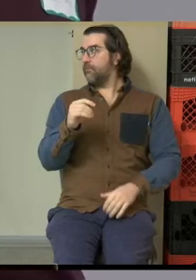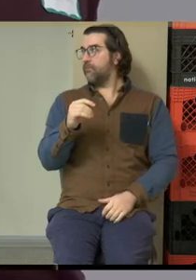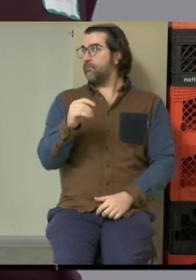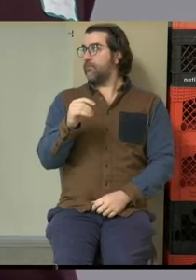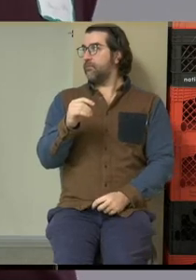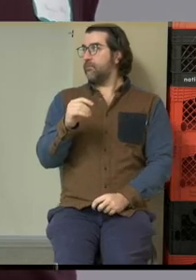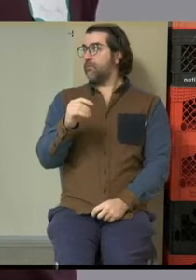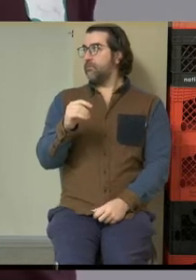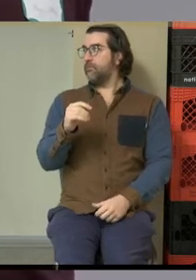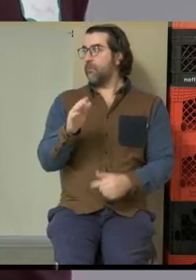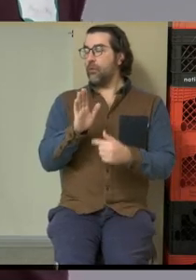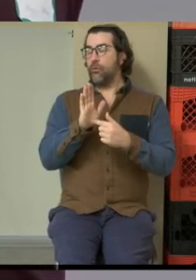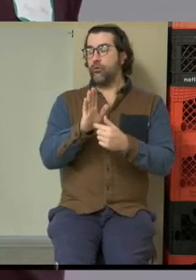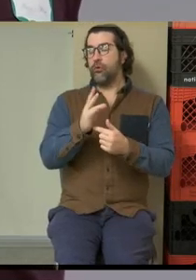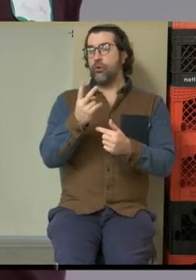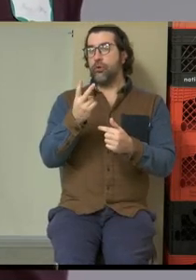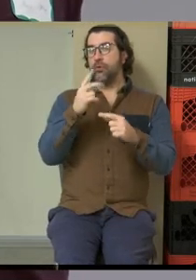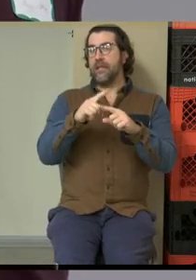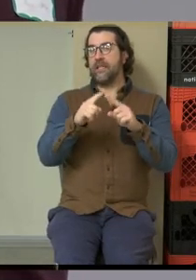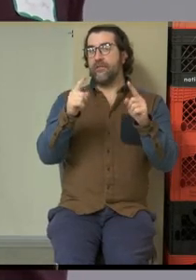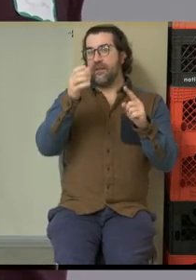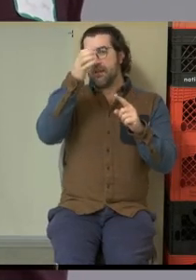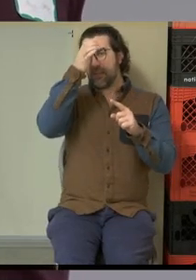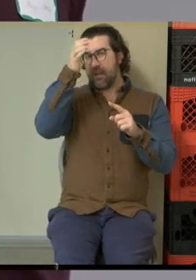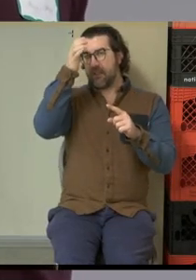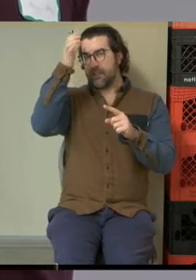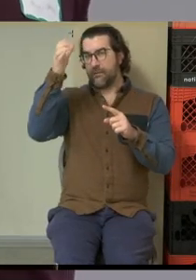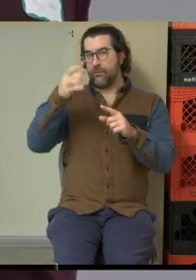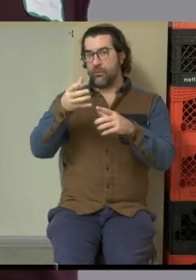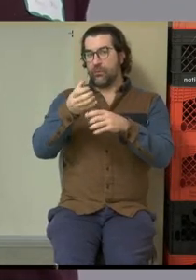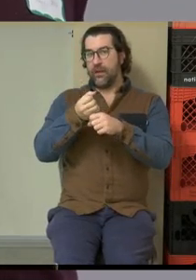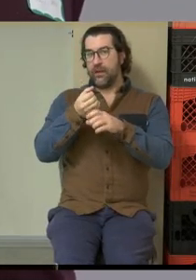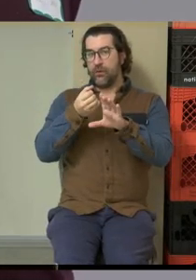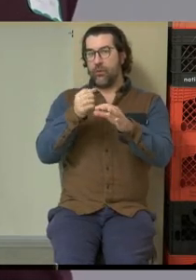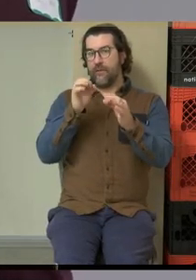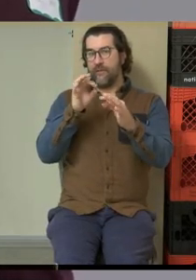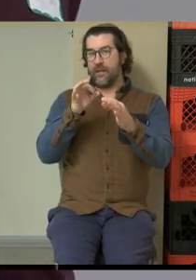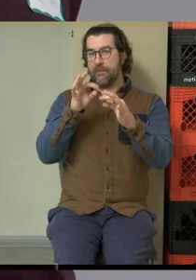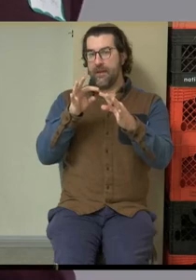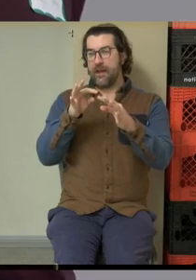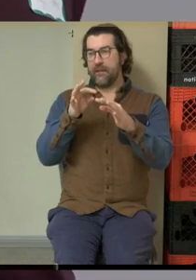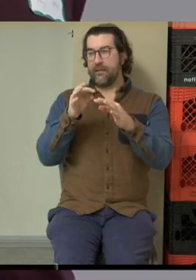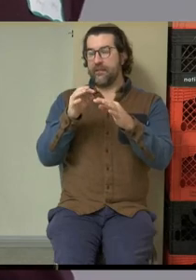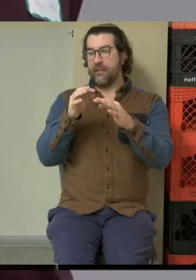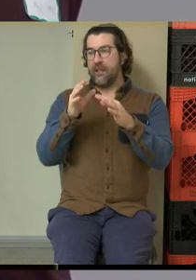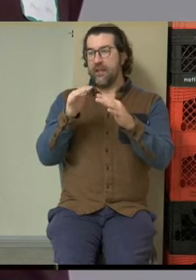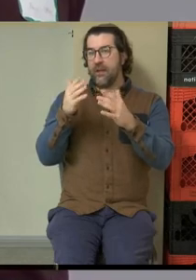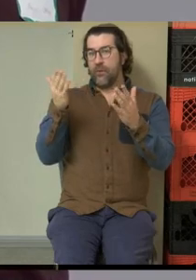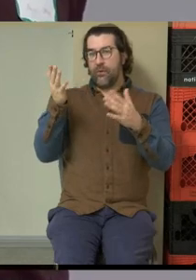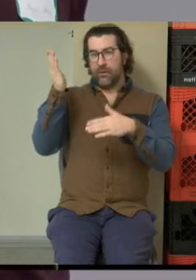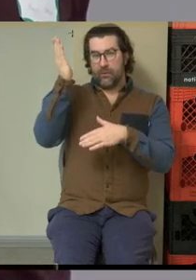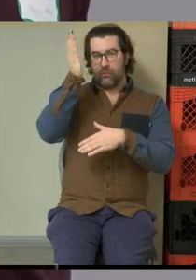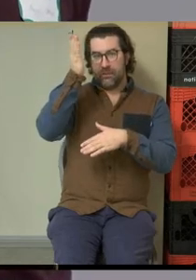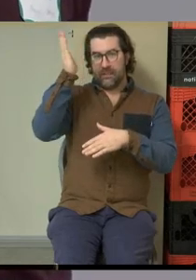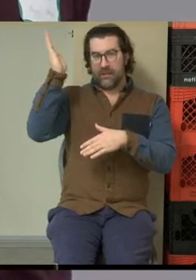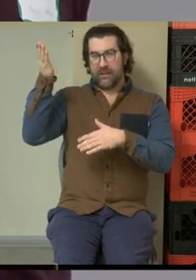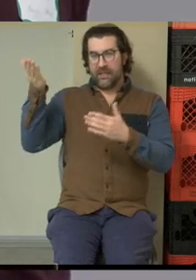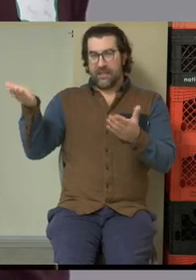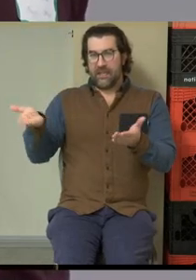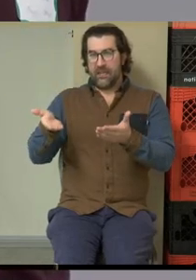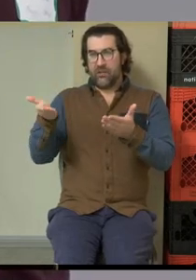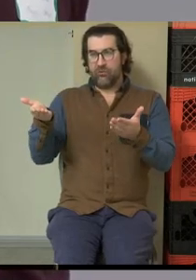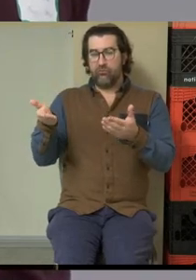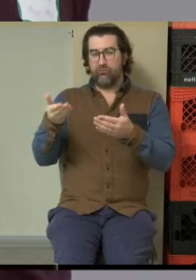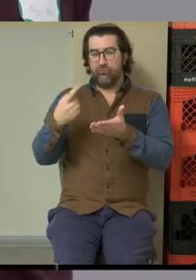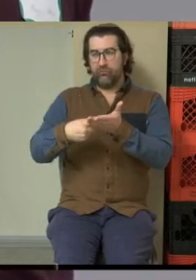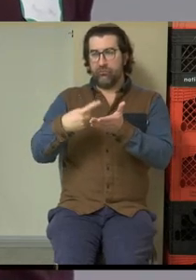So we're showing two different concepts today to get your feedback, and so that's what was presented up here, and we can go